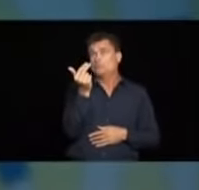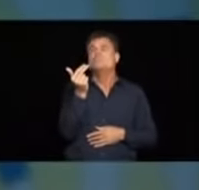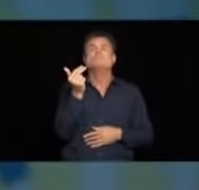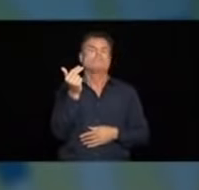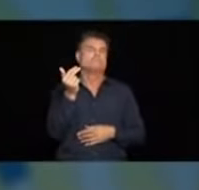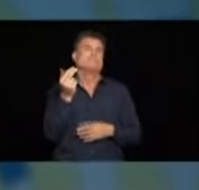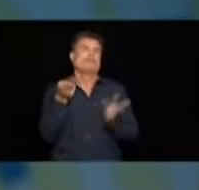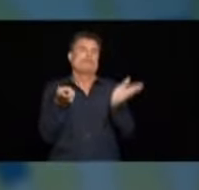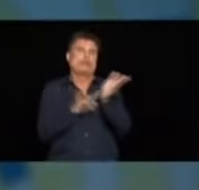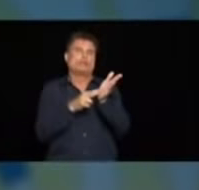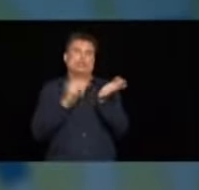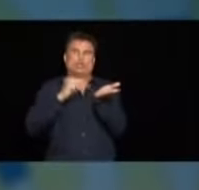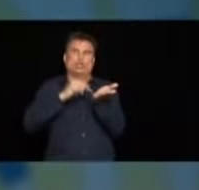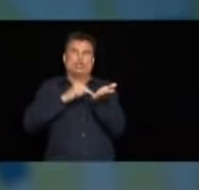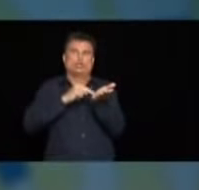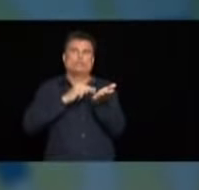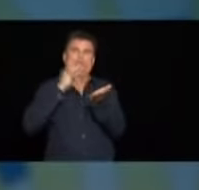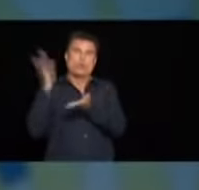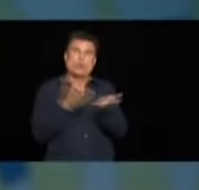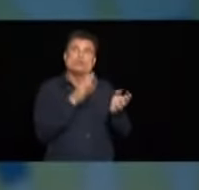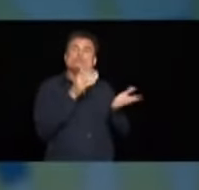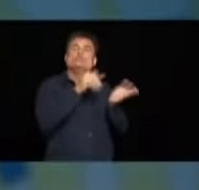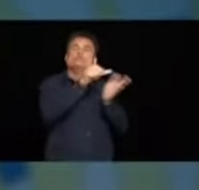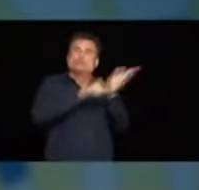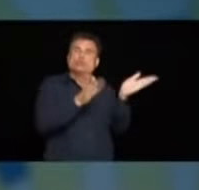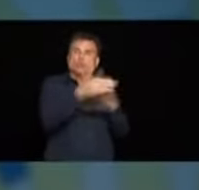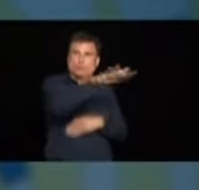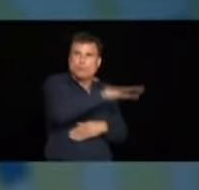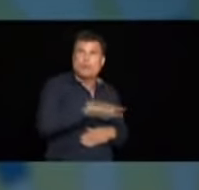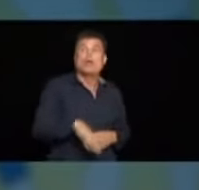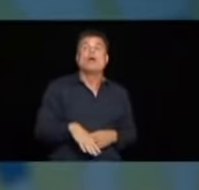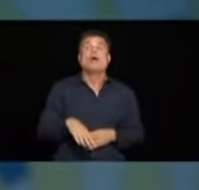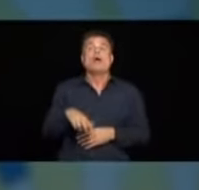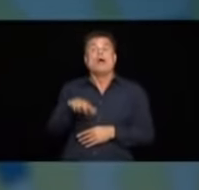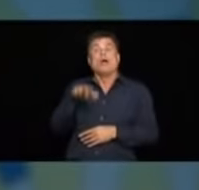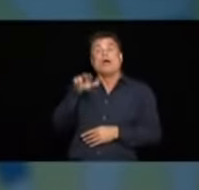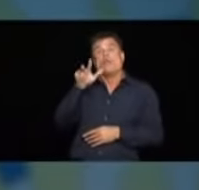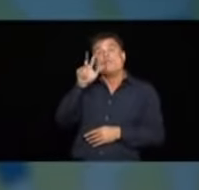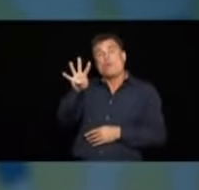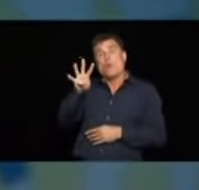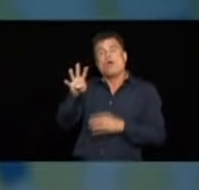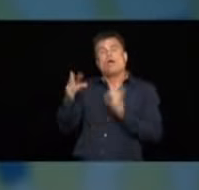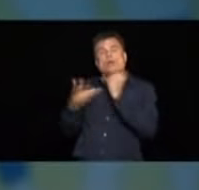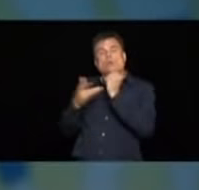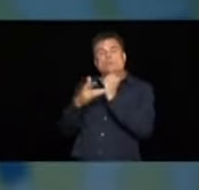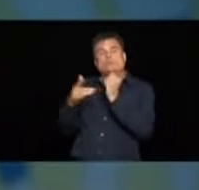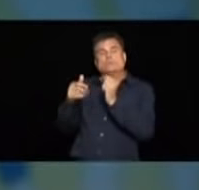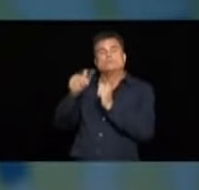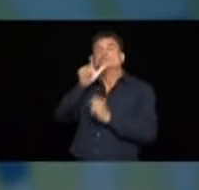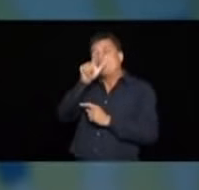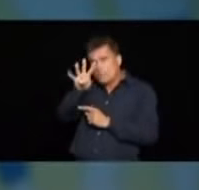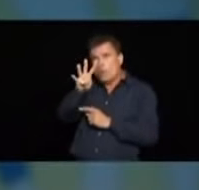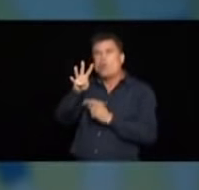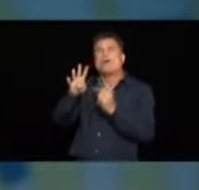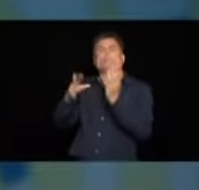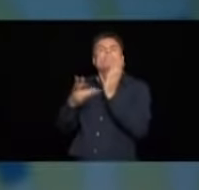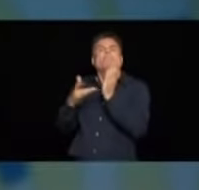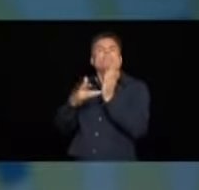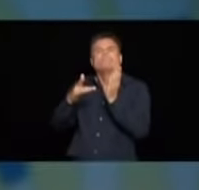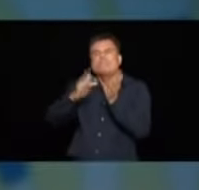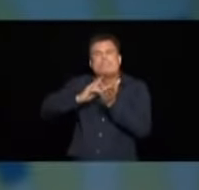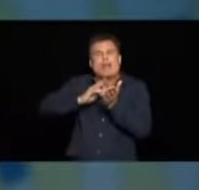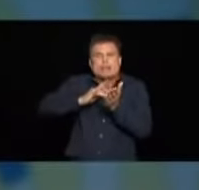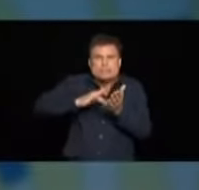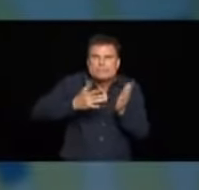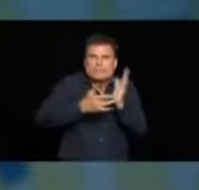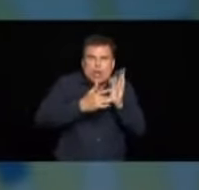medical device reprocessing technicians. There's a full report on that period leading in to July the 23rd, and it